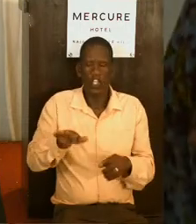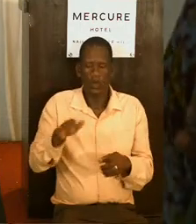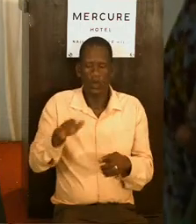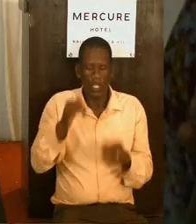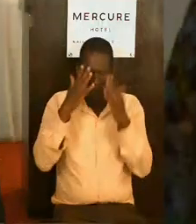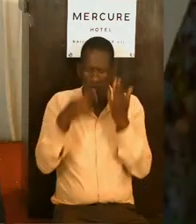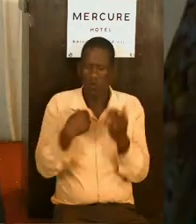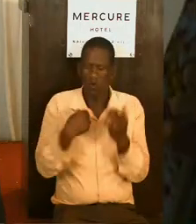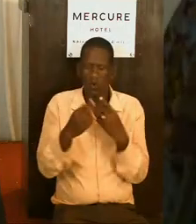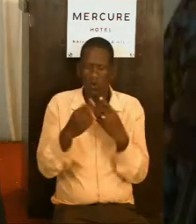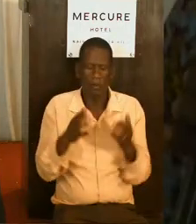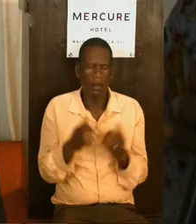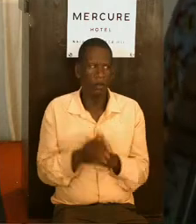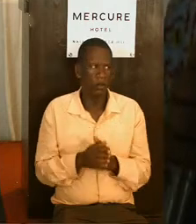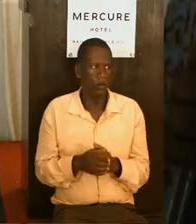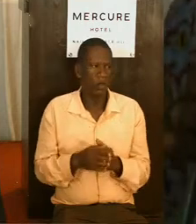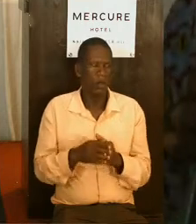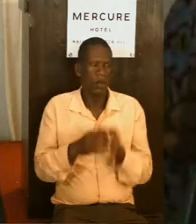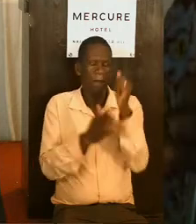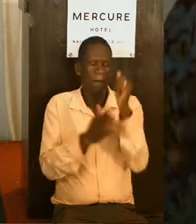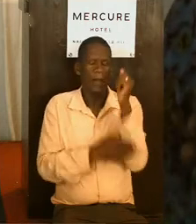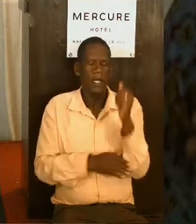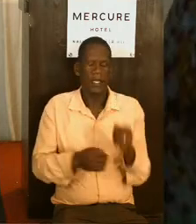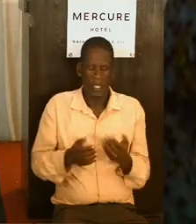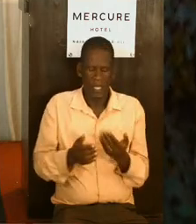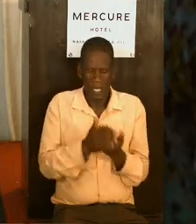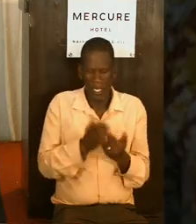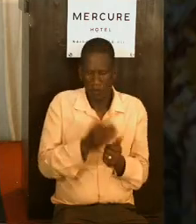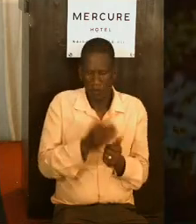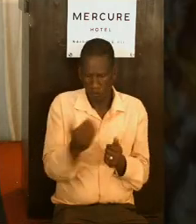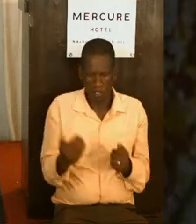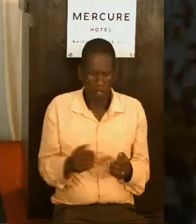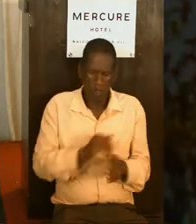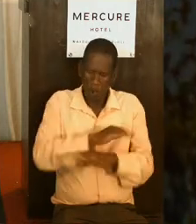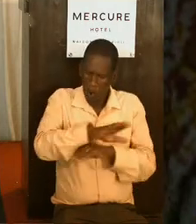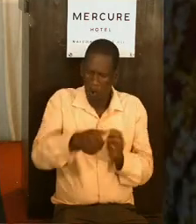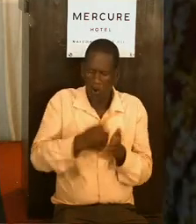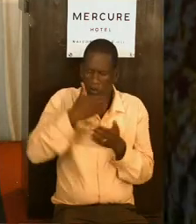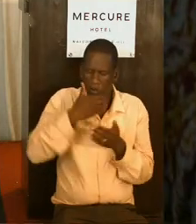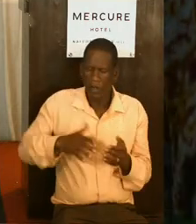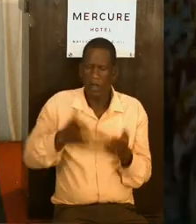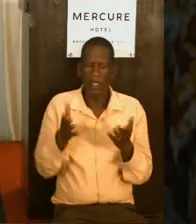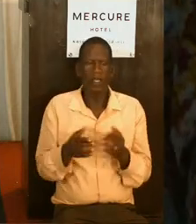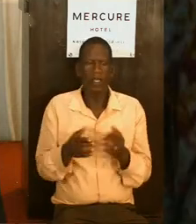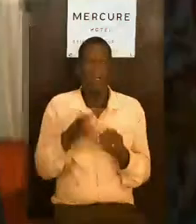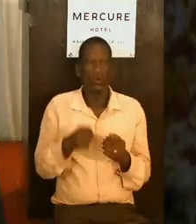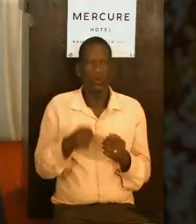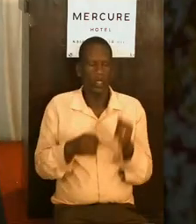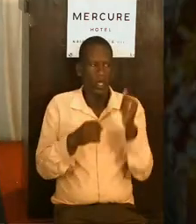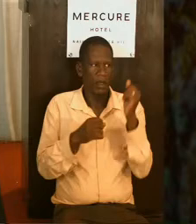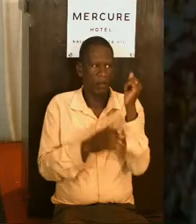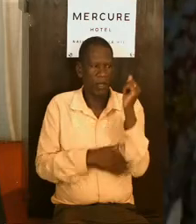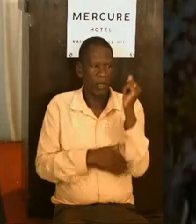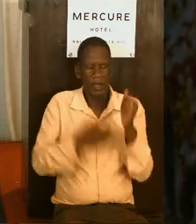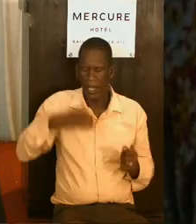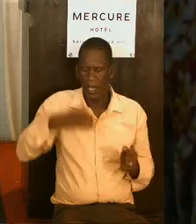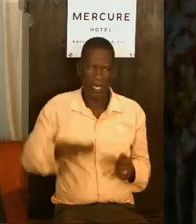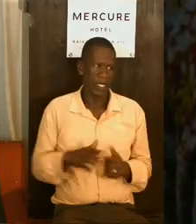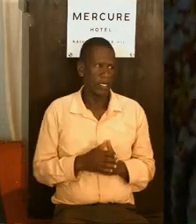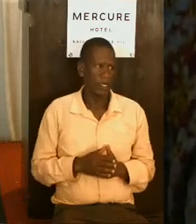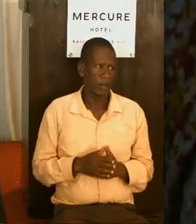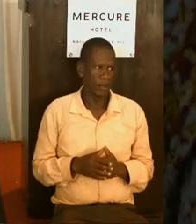mentioned about uh poor parenting we are all parents so we are the poor parents